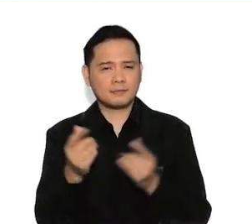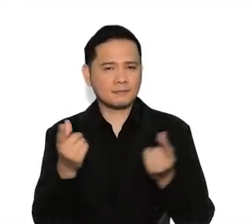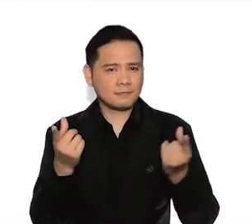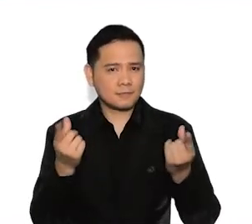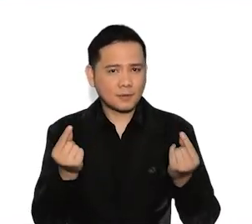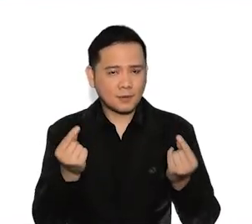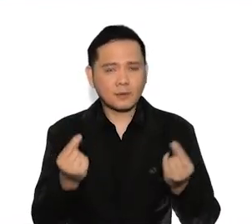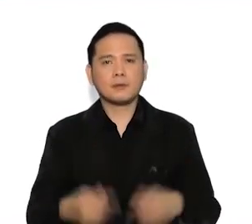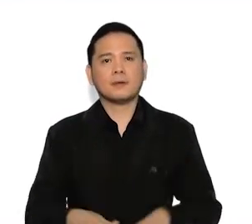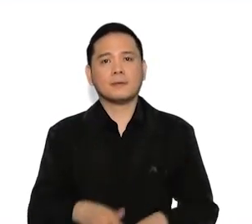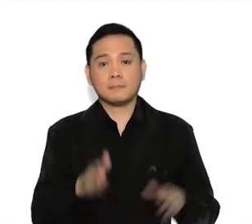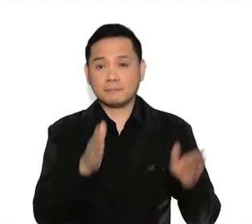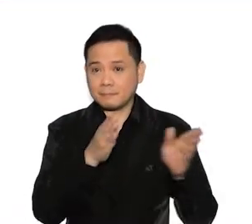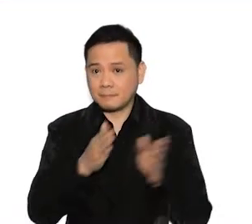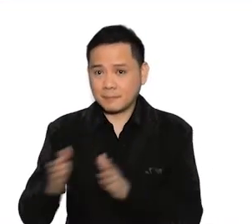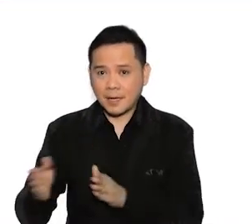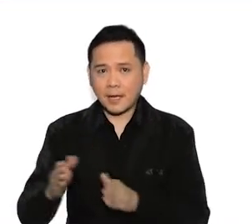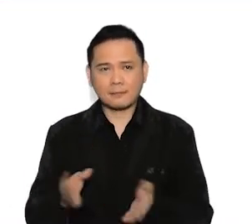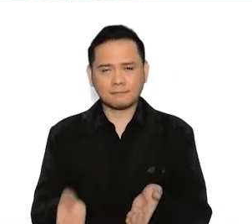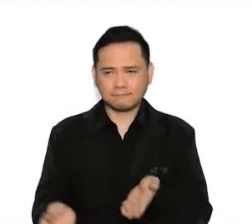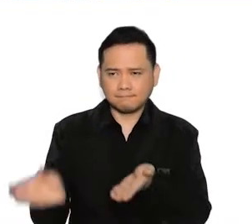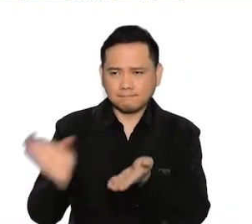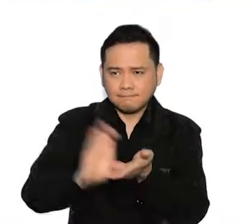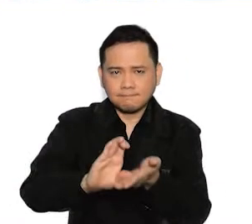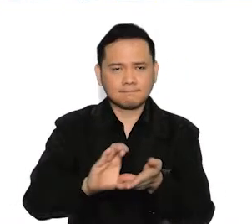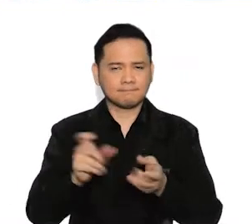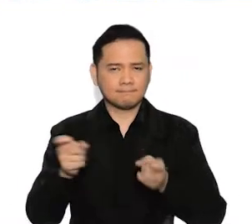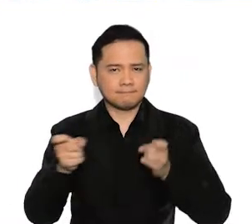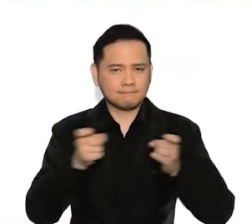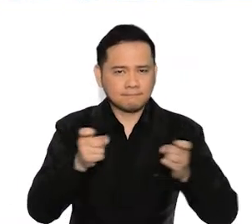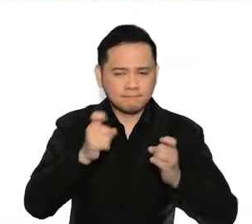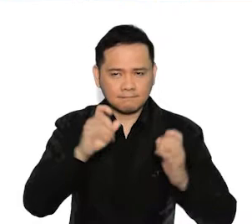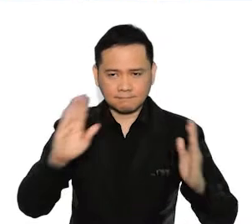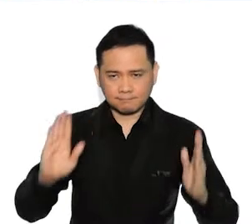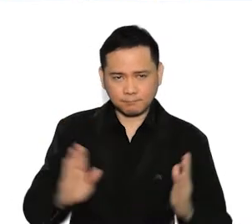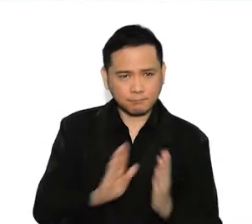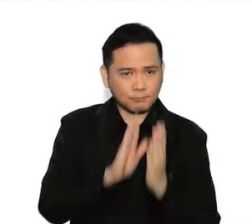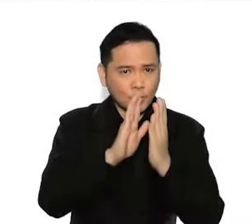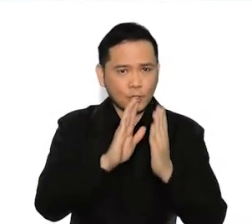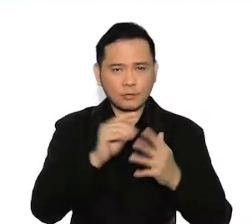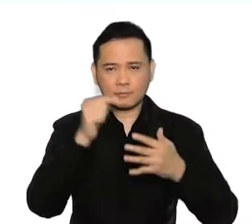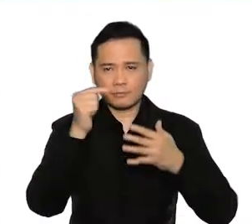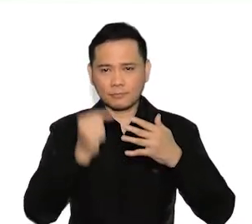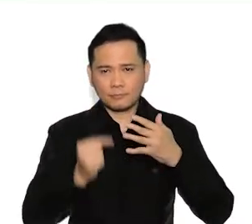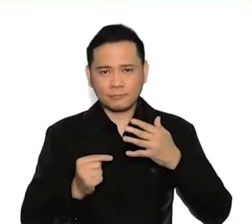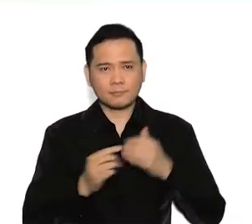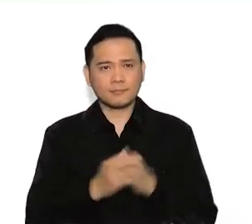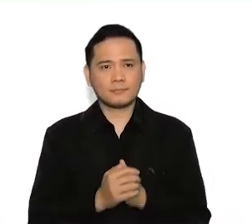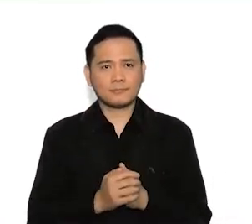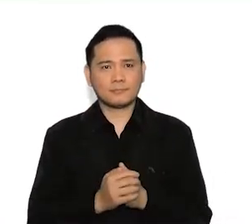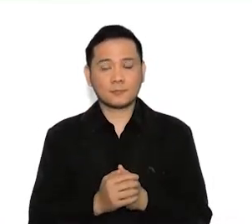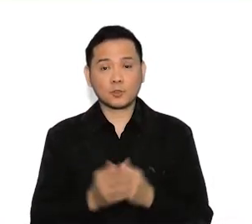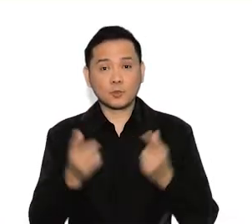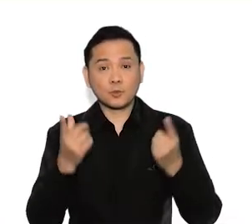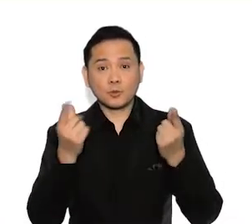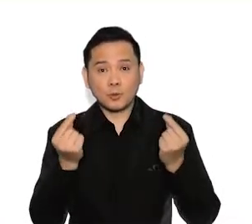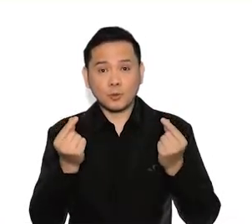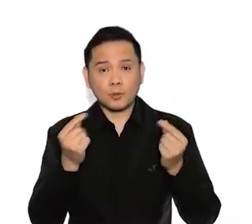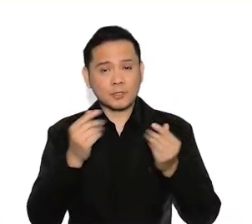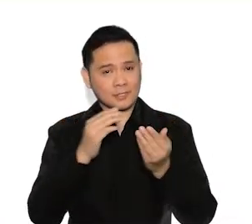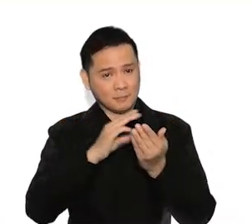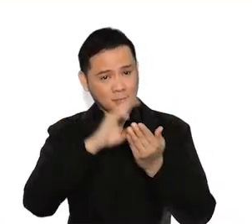planning and investing in climate change adaptation and mitigation. This includes tagging their